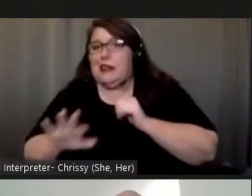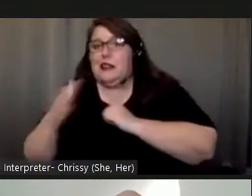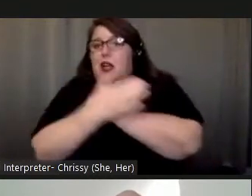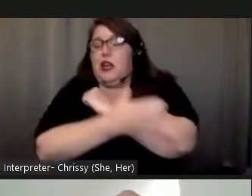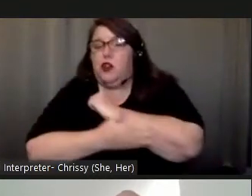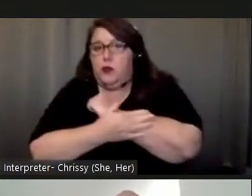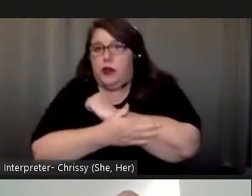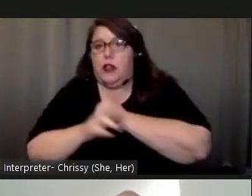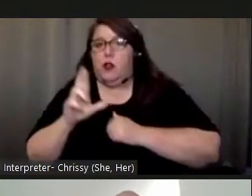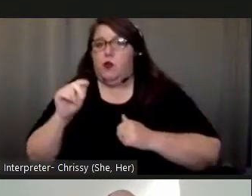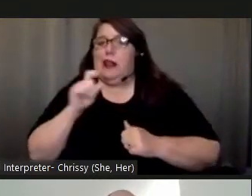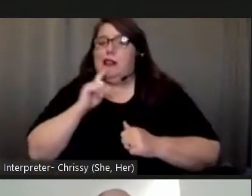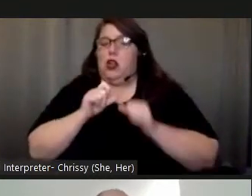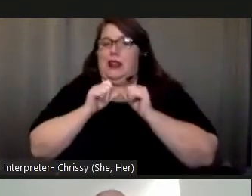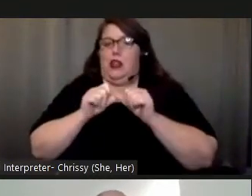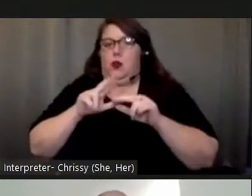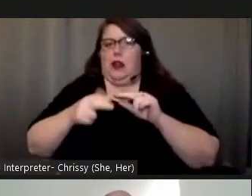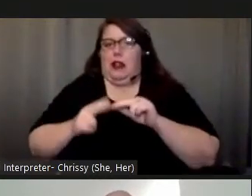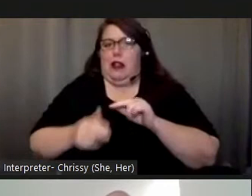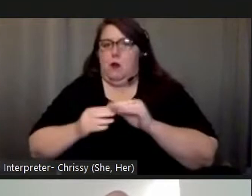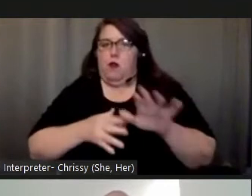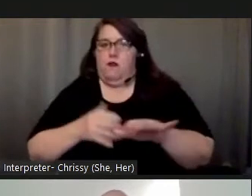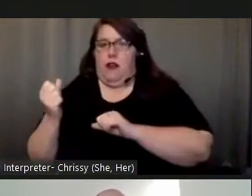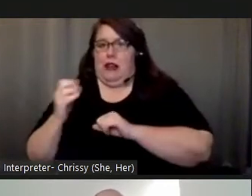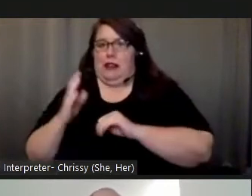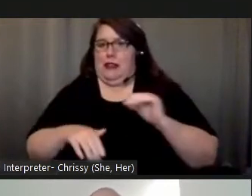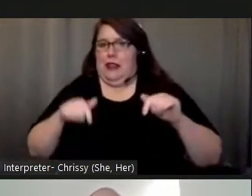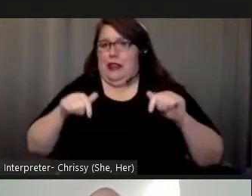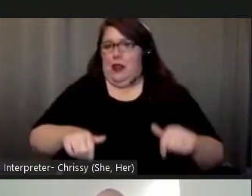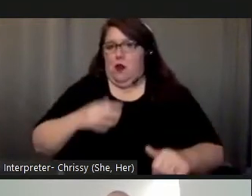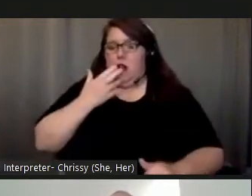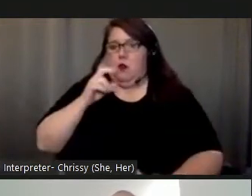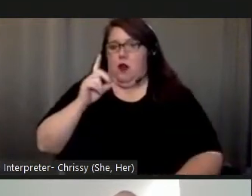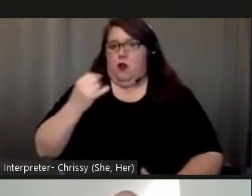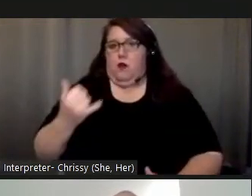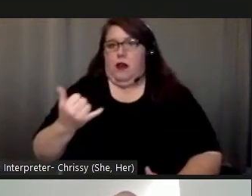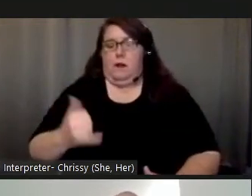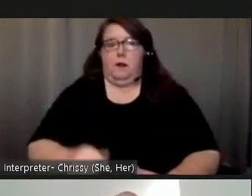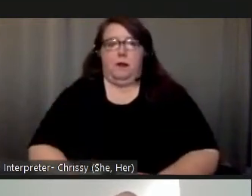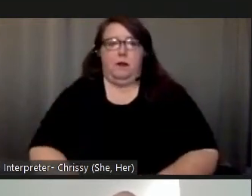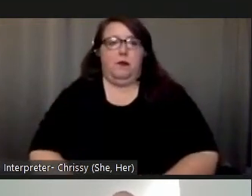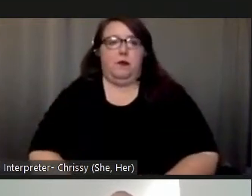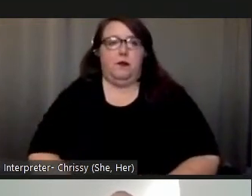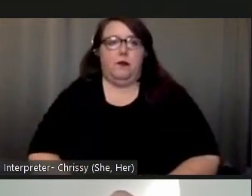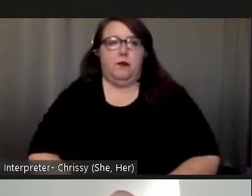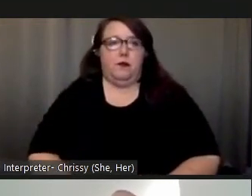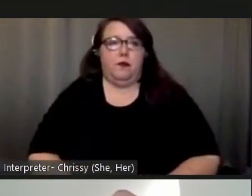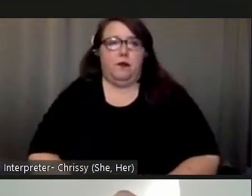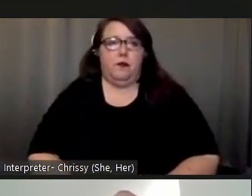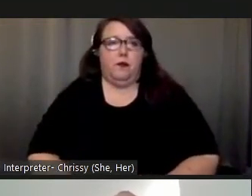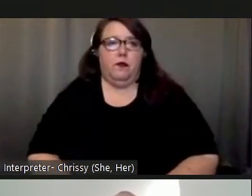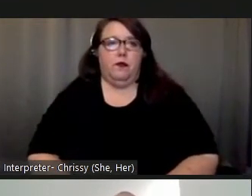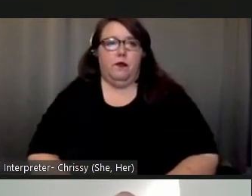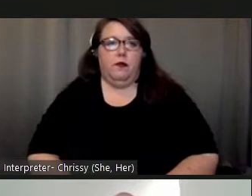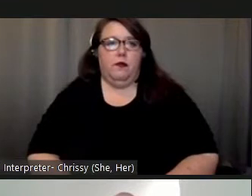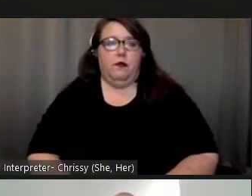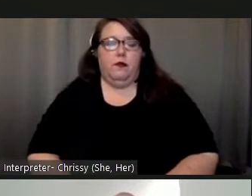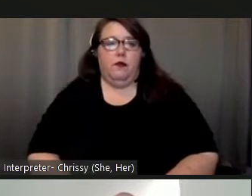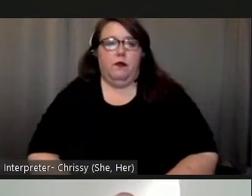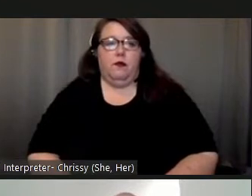are continuing to decline a little bit more rapidly than they are here in Colorado right now. Next slide.